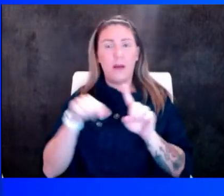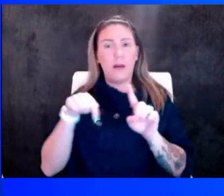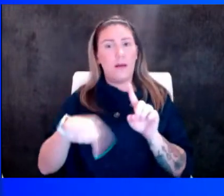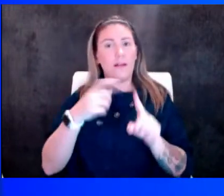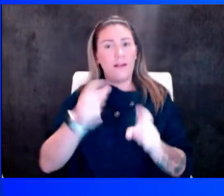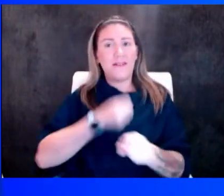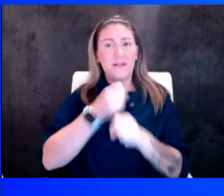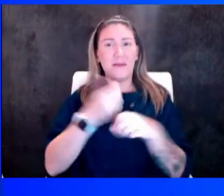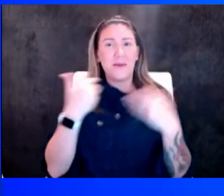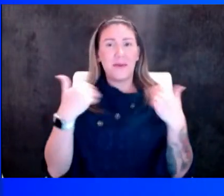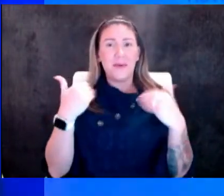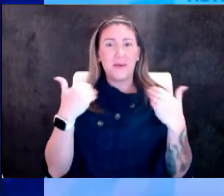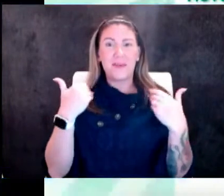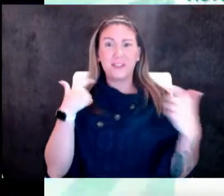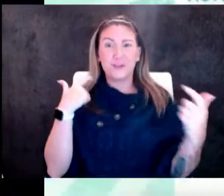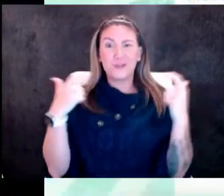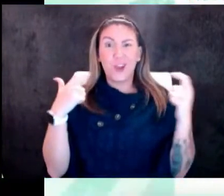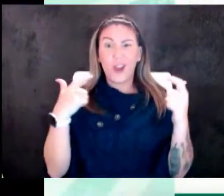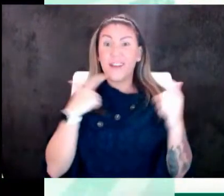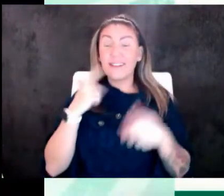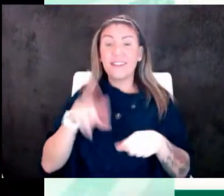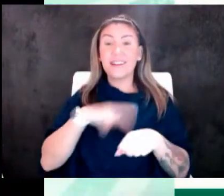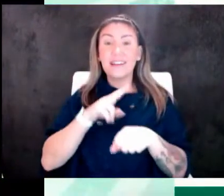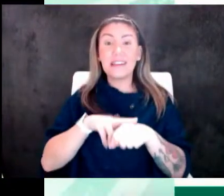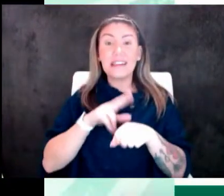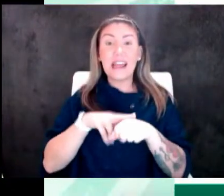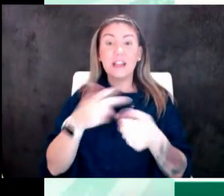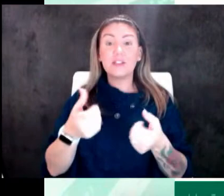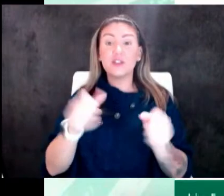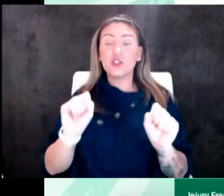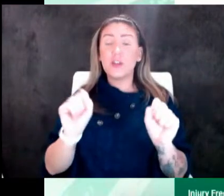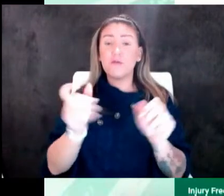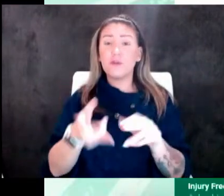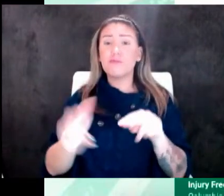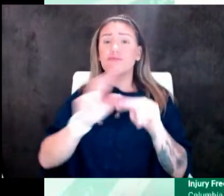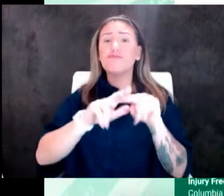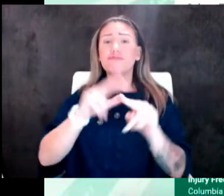And this is a national effort to try to increase awareness and